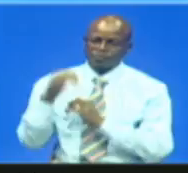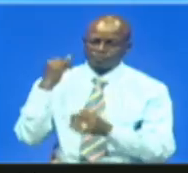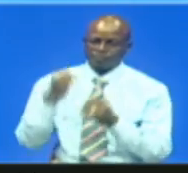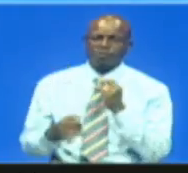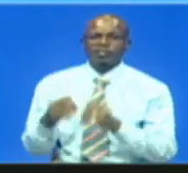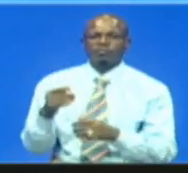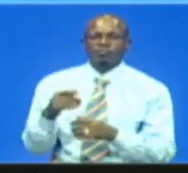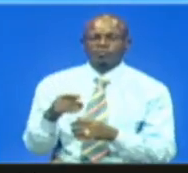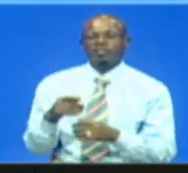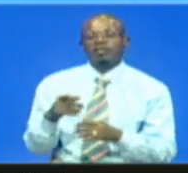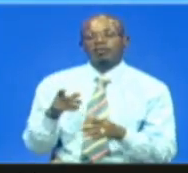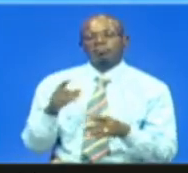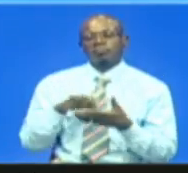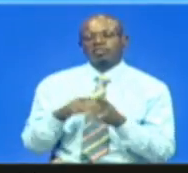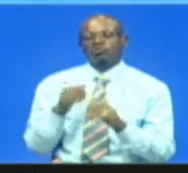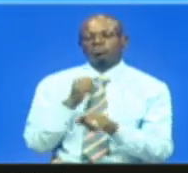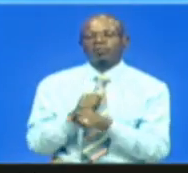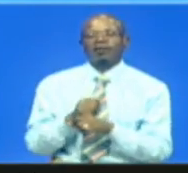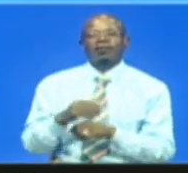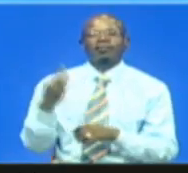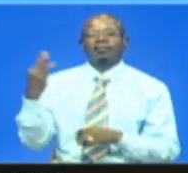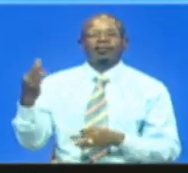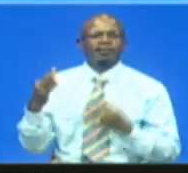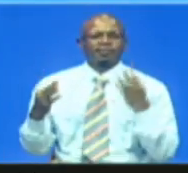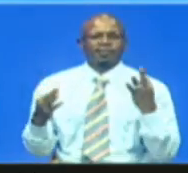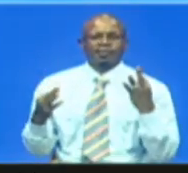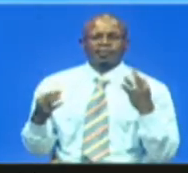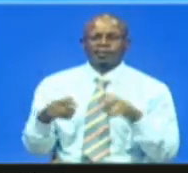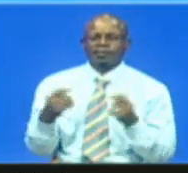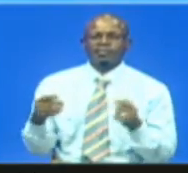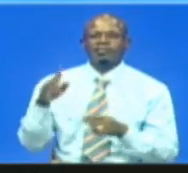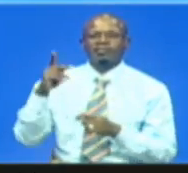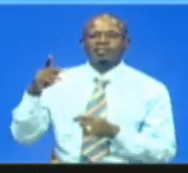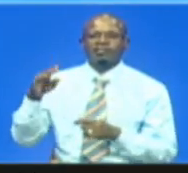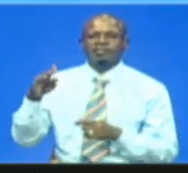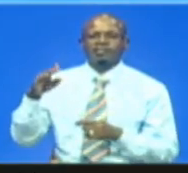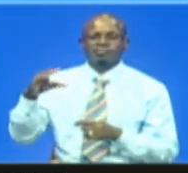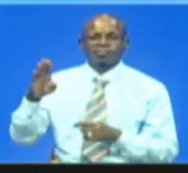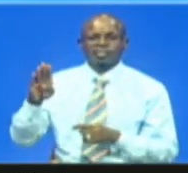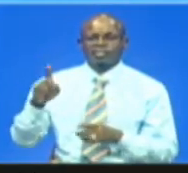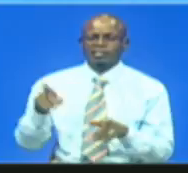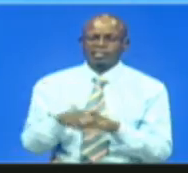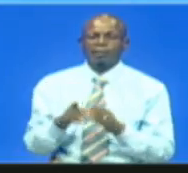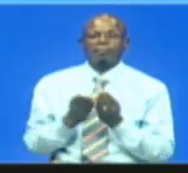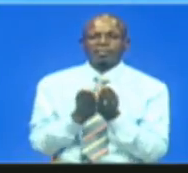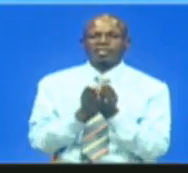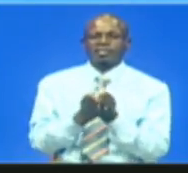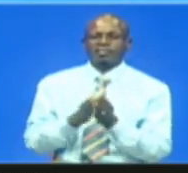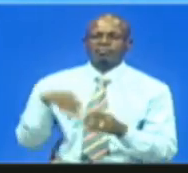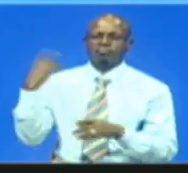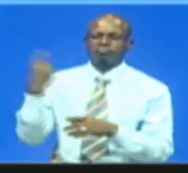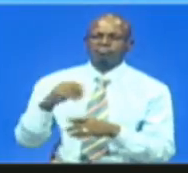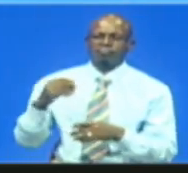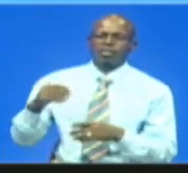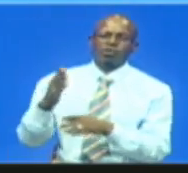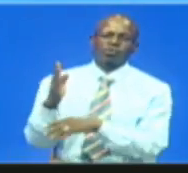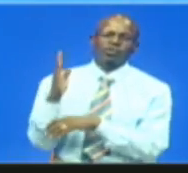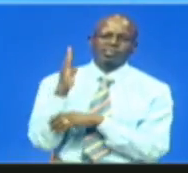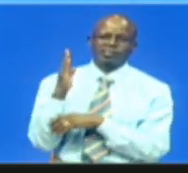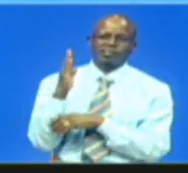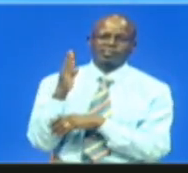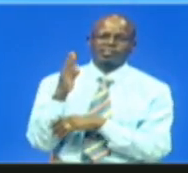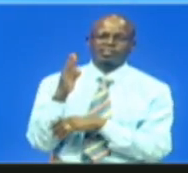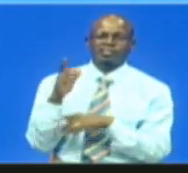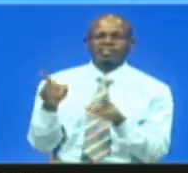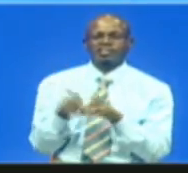thriller. Kenyan Premier League match played at the Kenyatta Stadium in Machakos. This as Bandari pipped visiting Ulinzi Stars and Kariobangi Sharks. Date